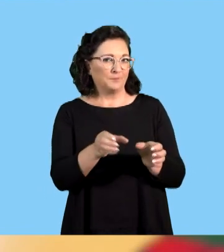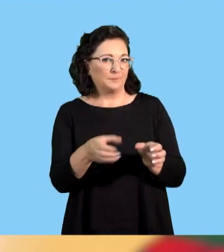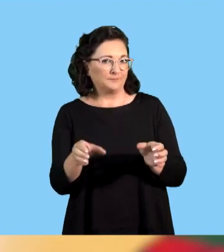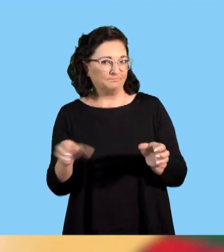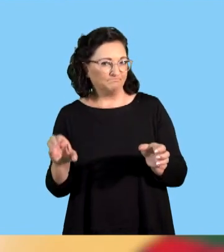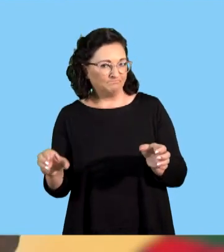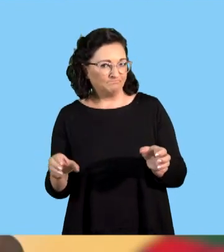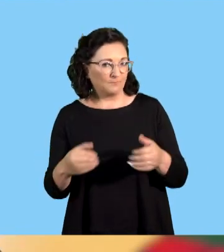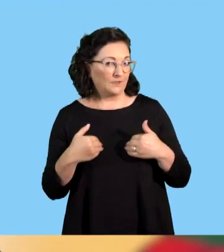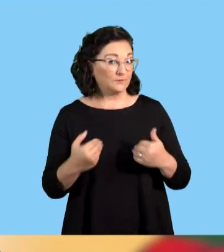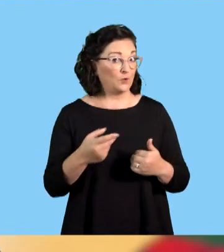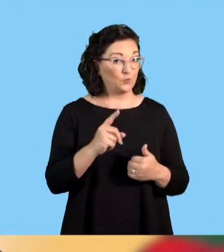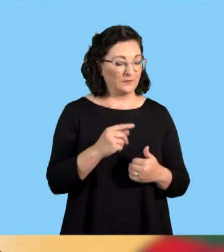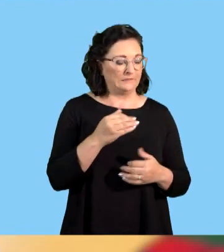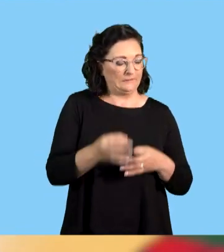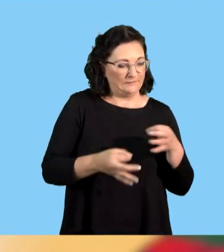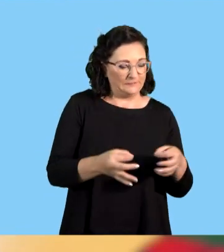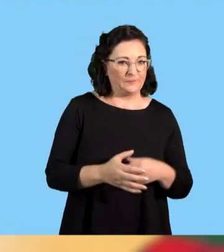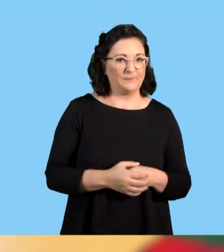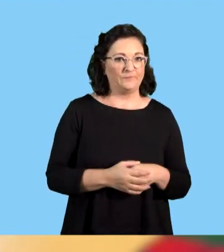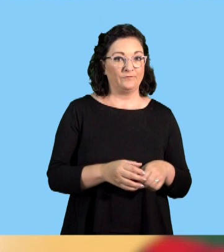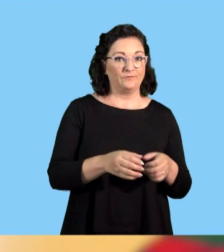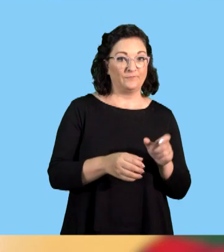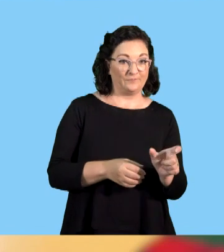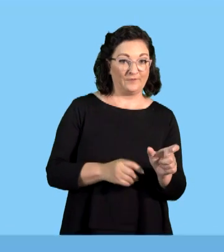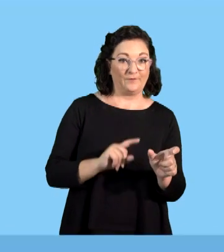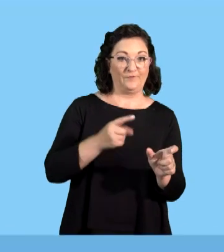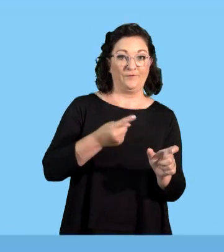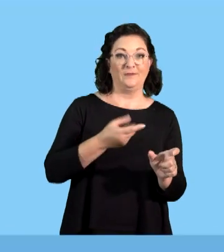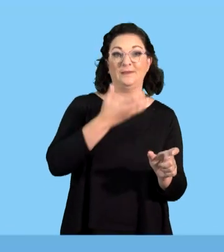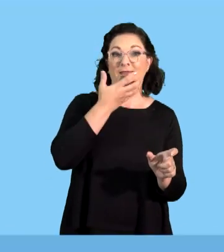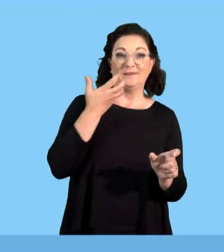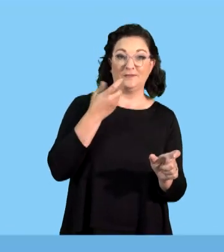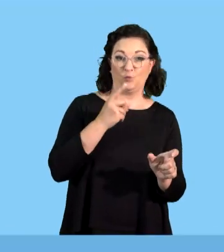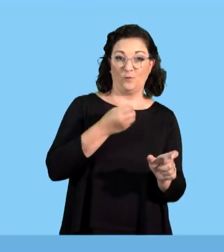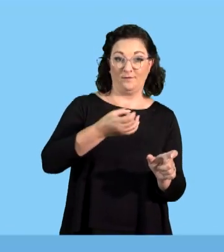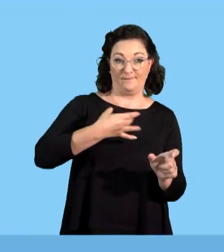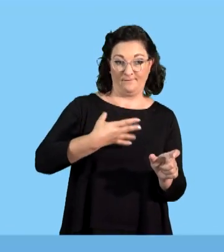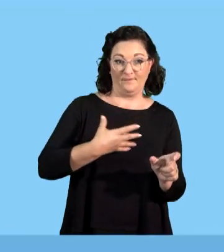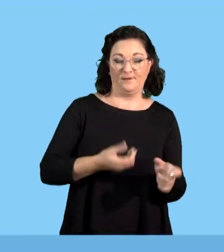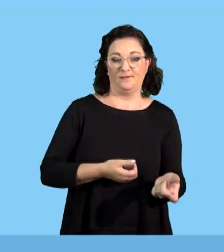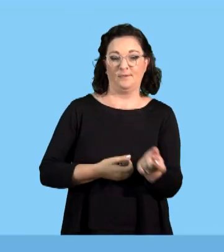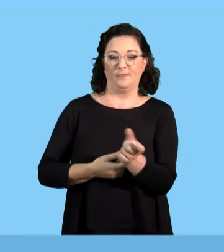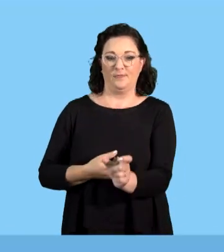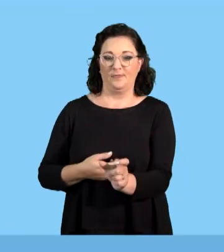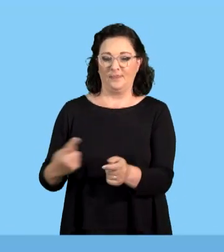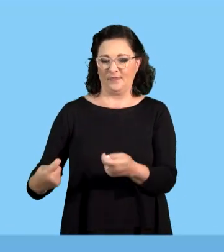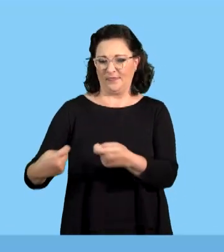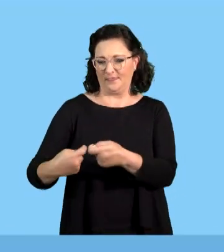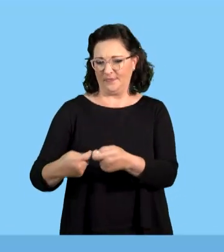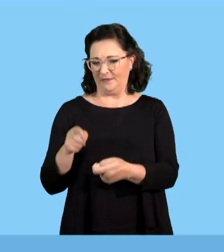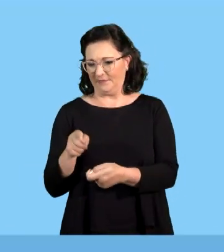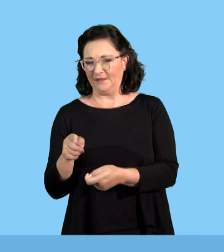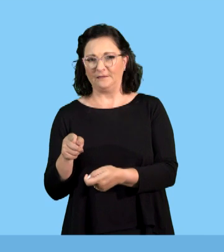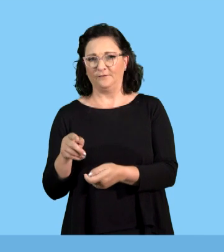them individually, starting with the heating effect, and then the second one is going to be the electrical current. What do we